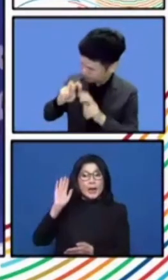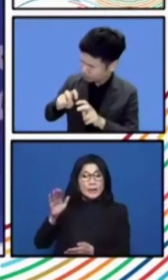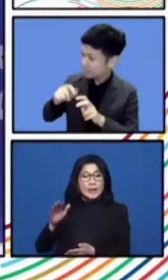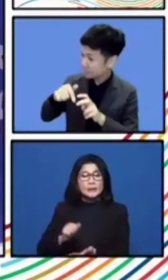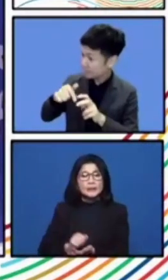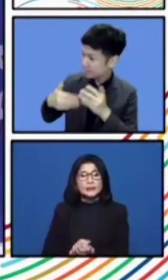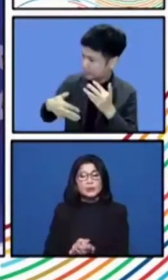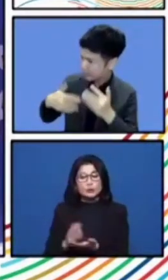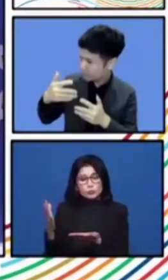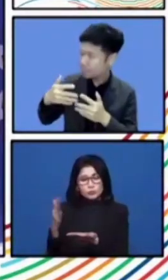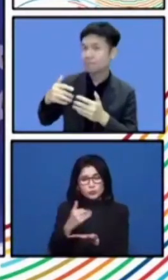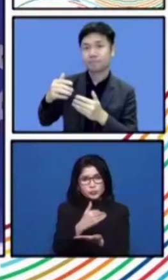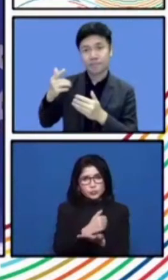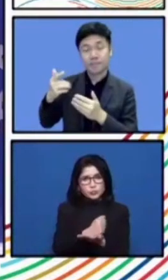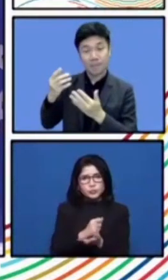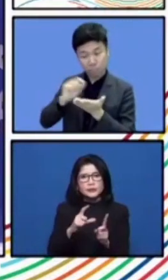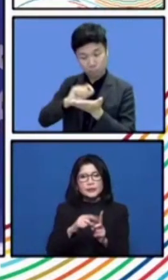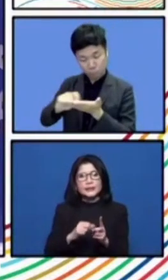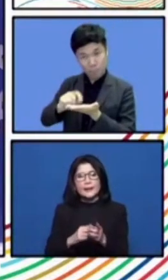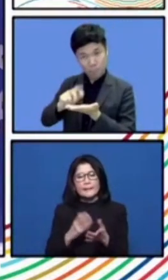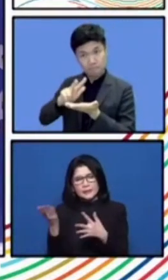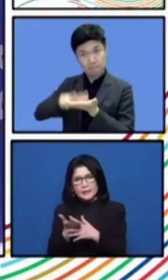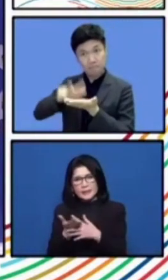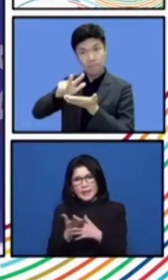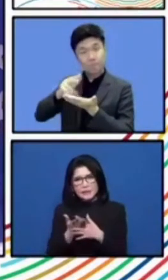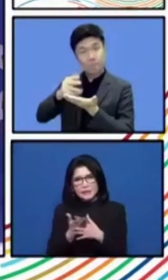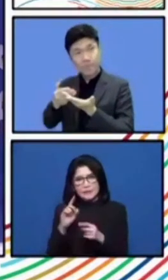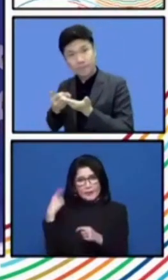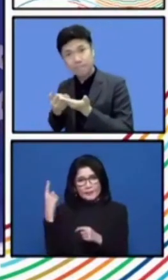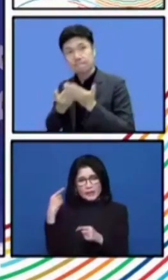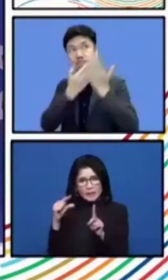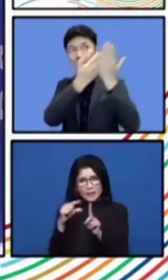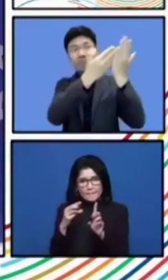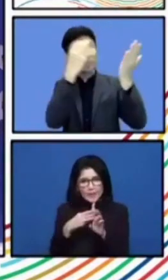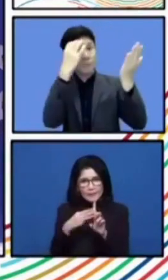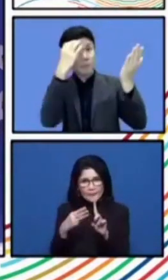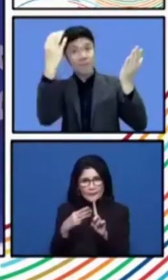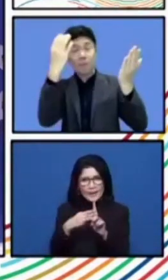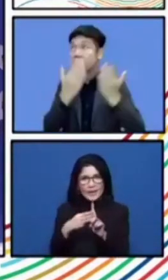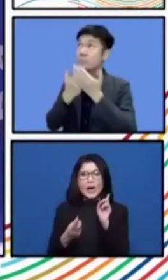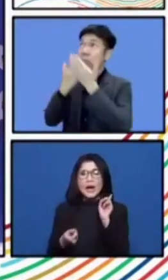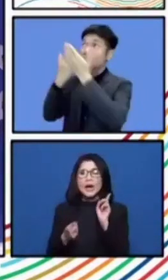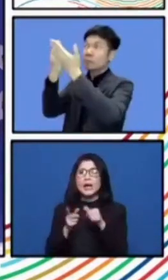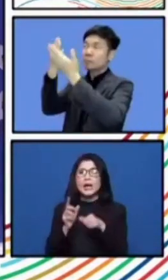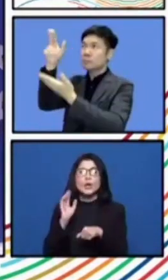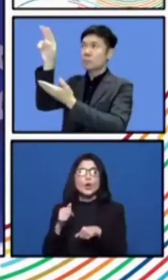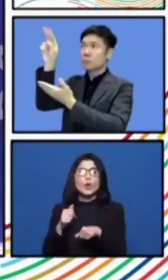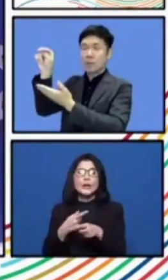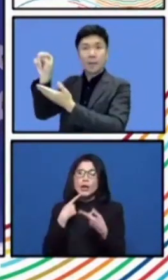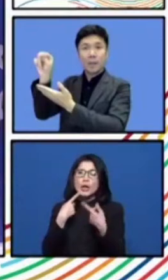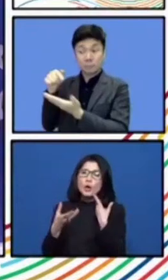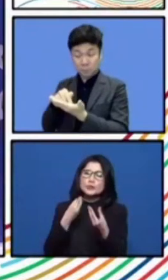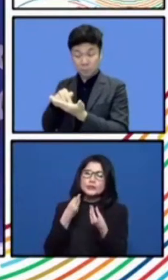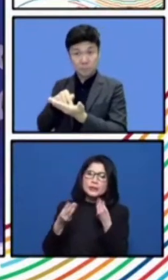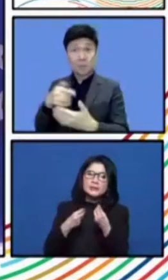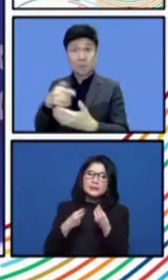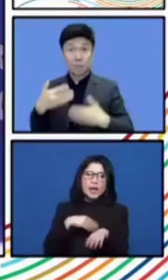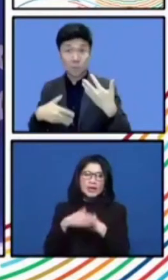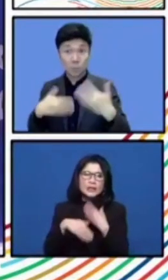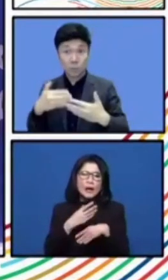agencies so that when there are consultations when there are participatory processes for program design that we know